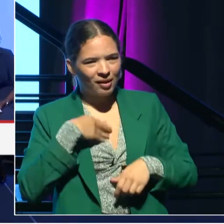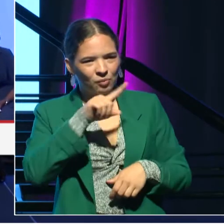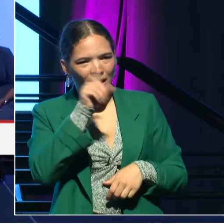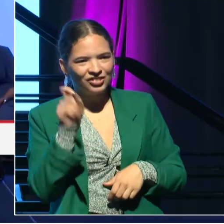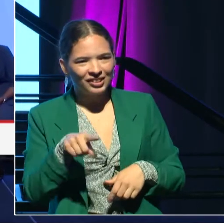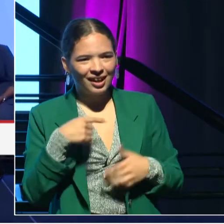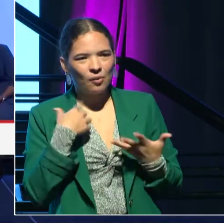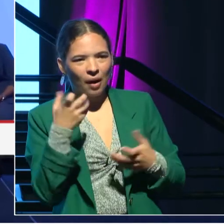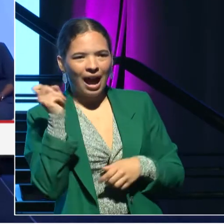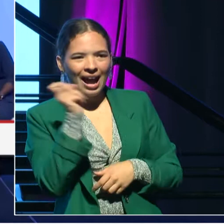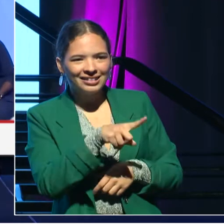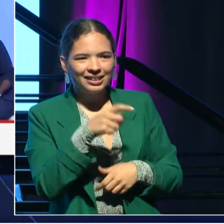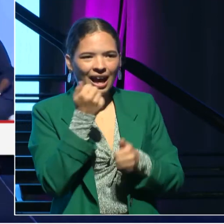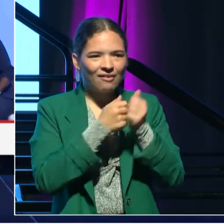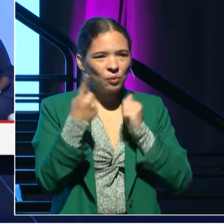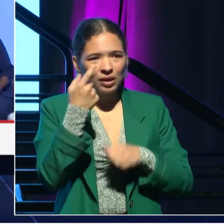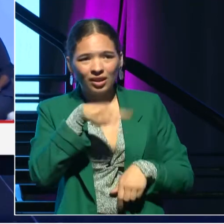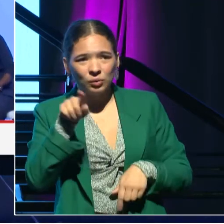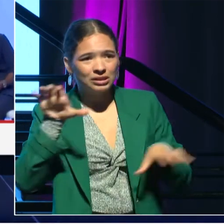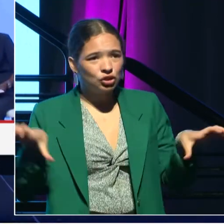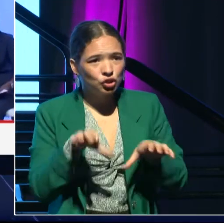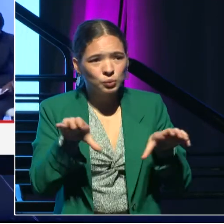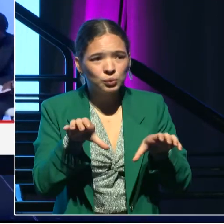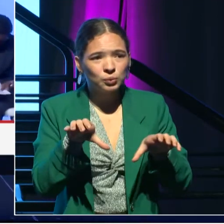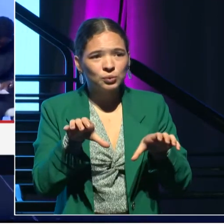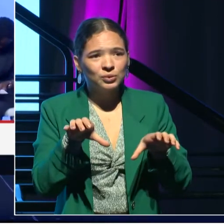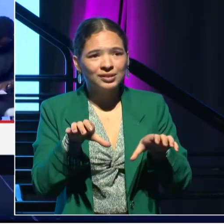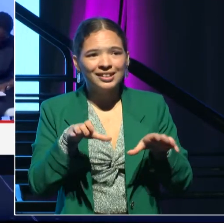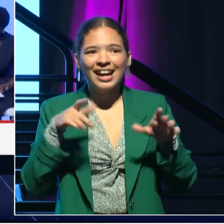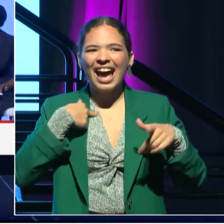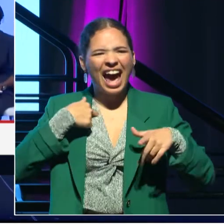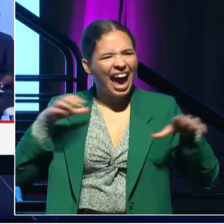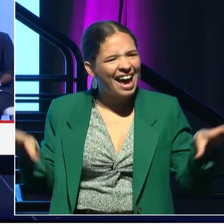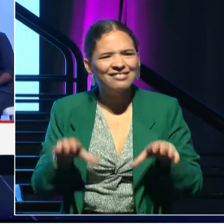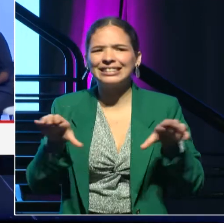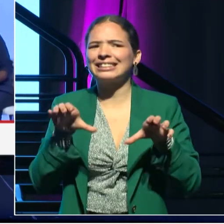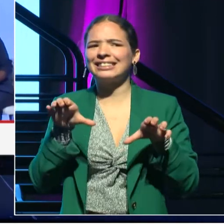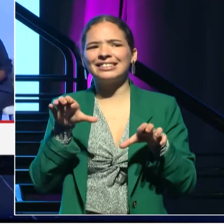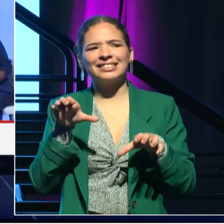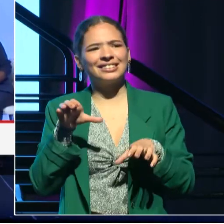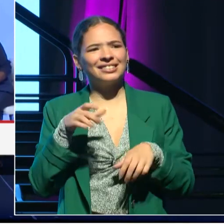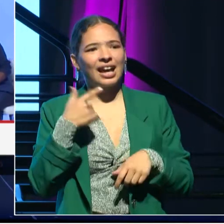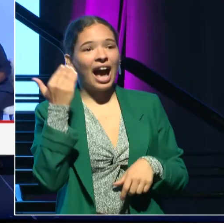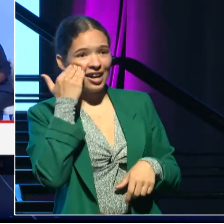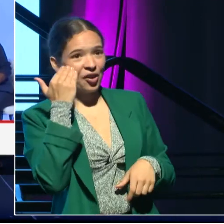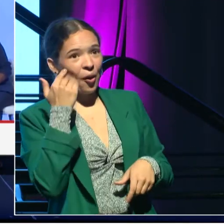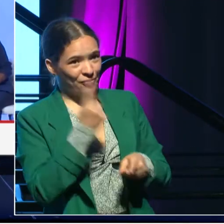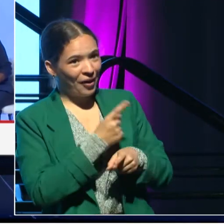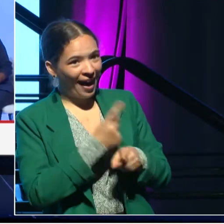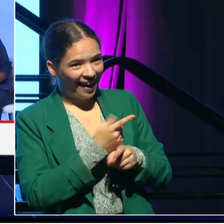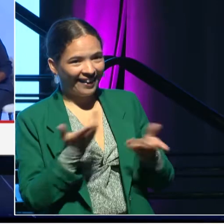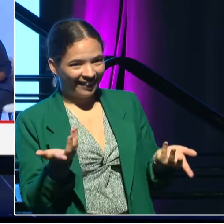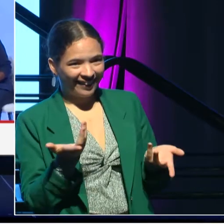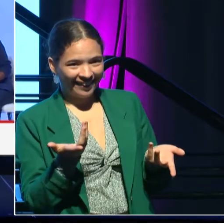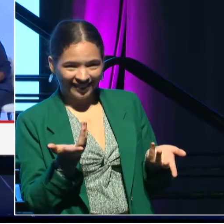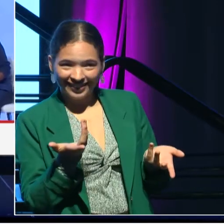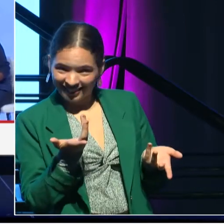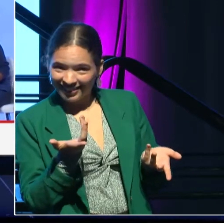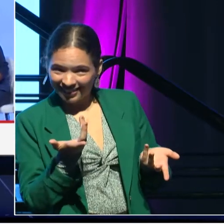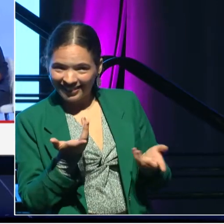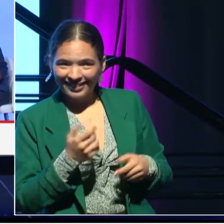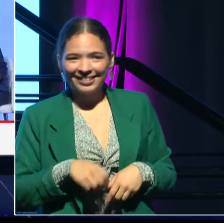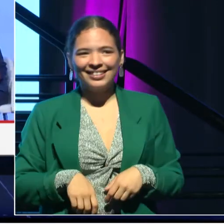everyone else need to do? But you just gave everyone action items. Orders. Let's go. You all have them, right? You're taking notes. Congresswoman